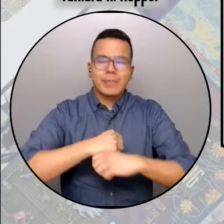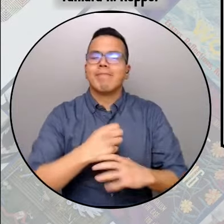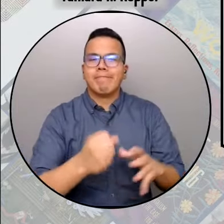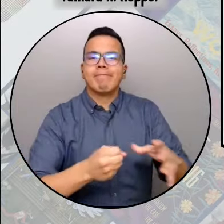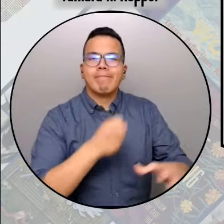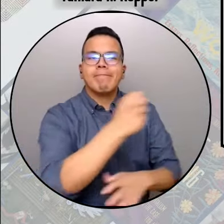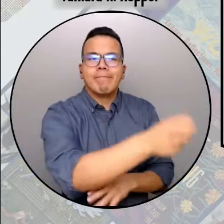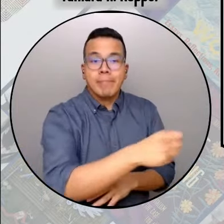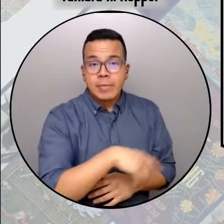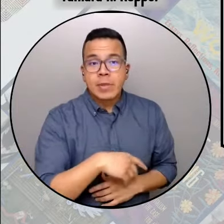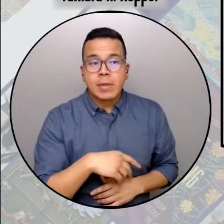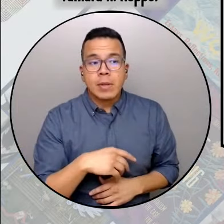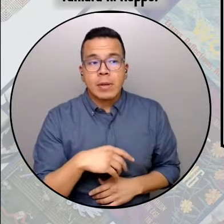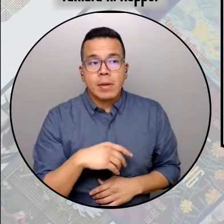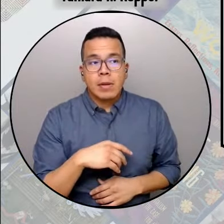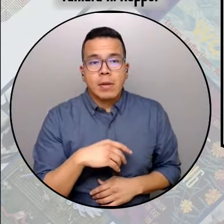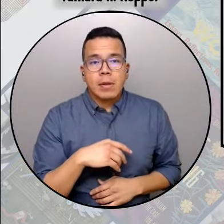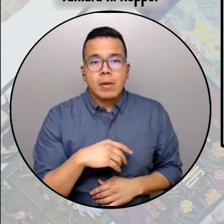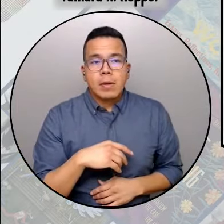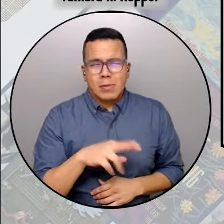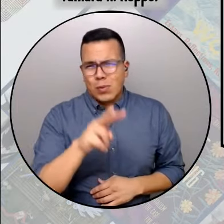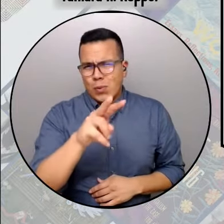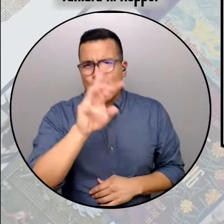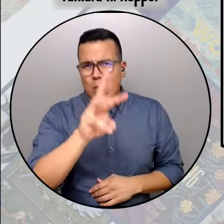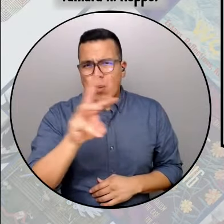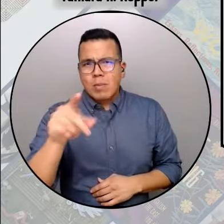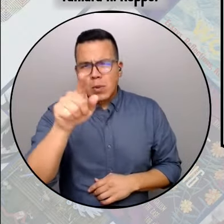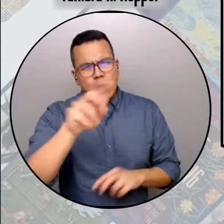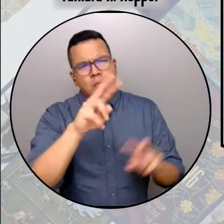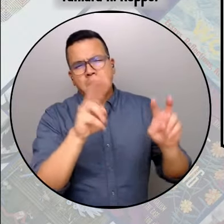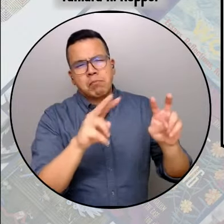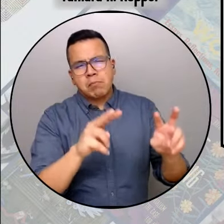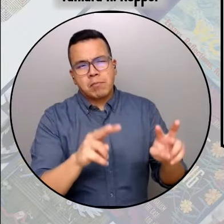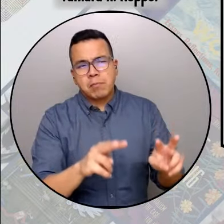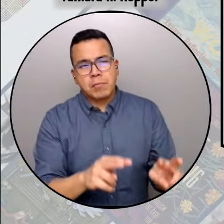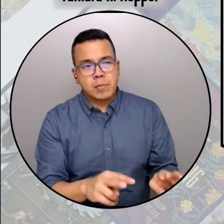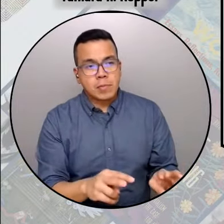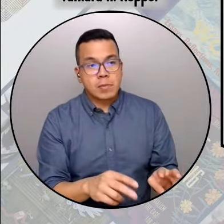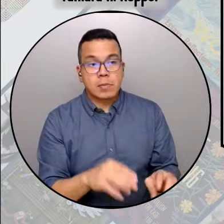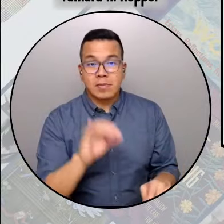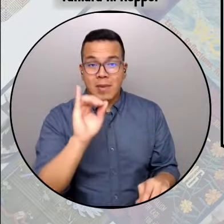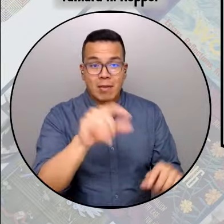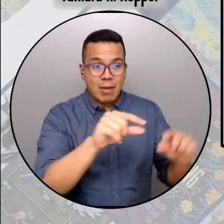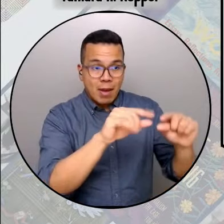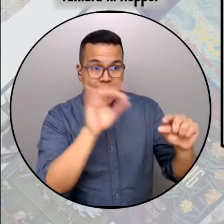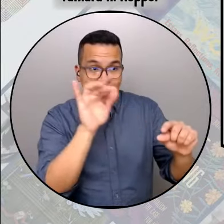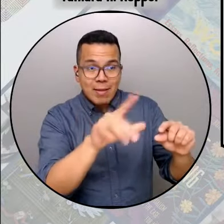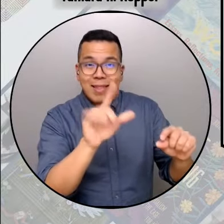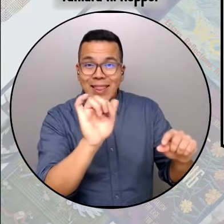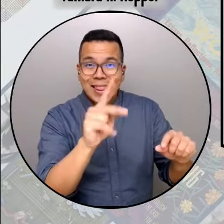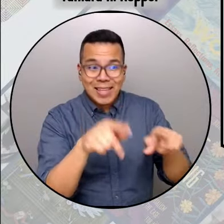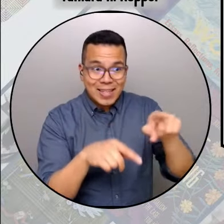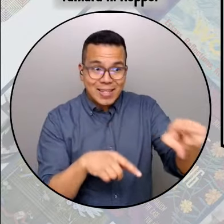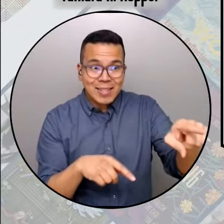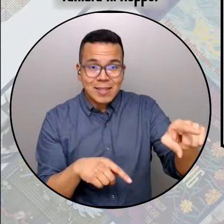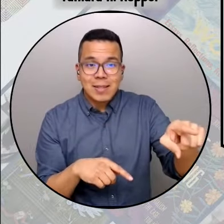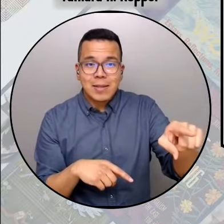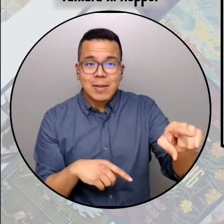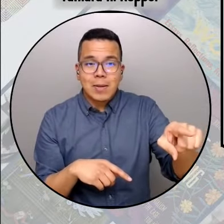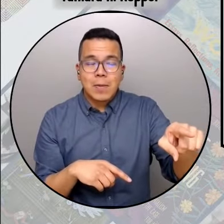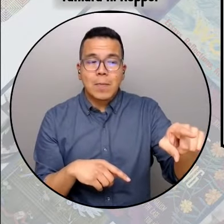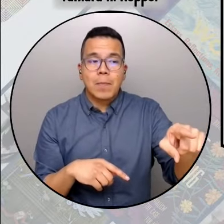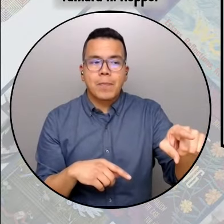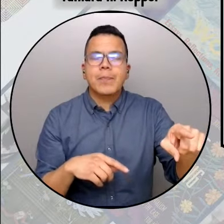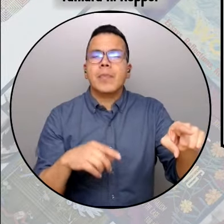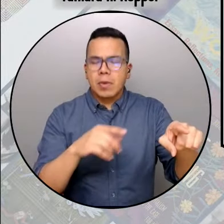go to this website and look at Priority Enforcement Program. And in this document, they have a link to a document that lists kind of